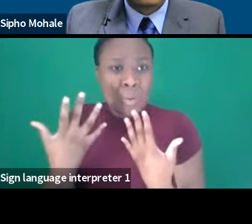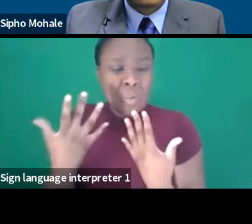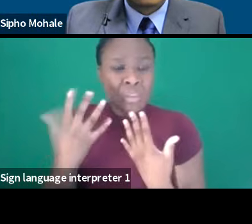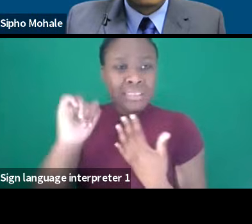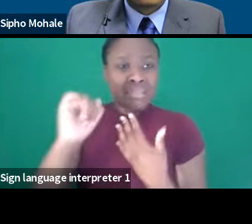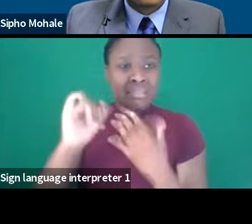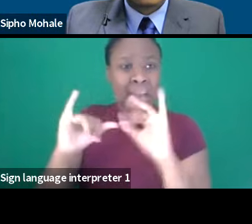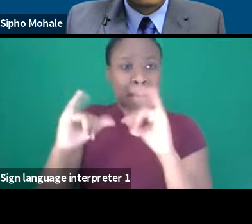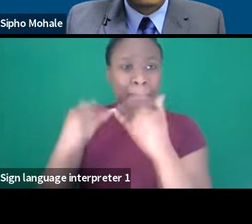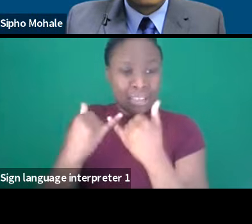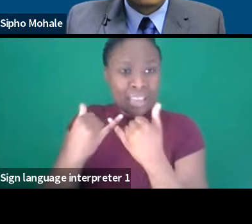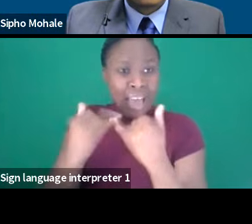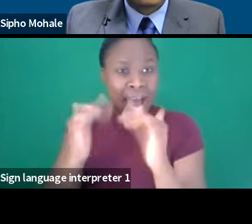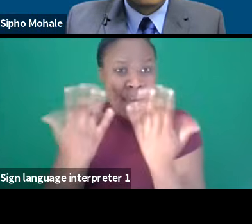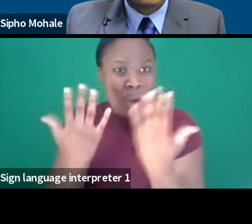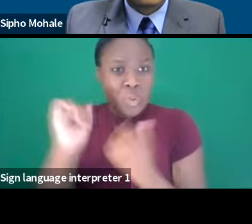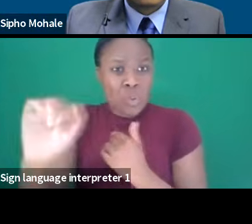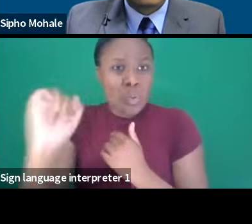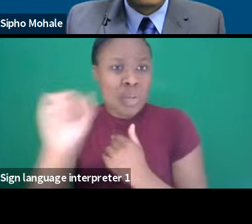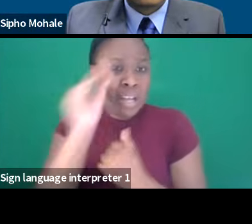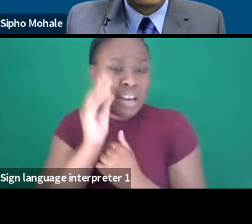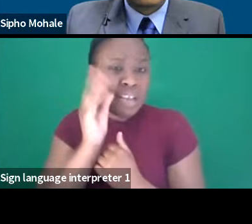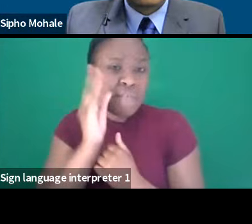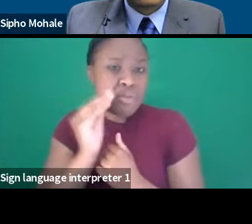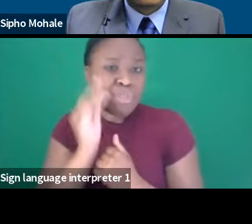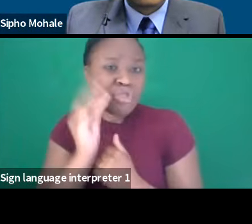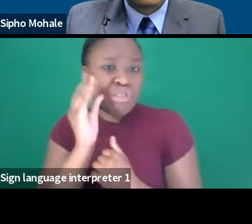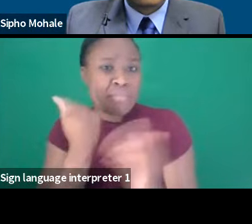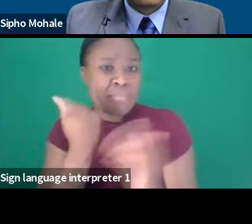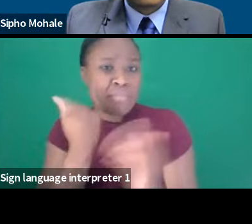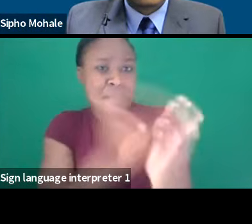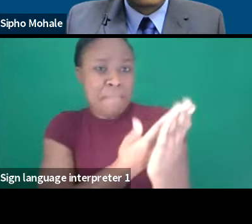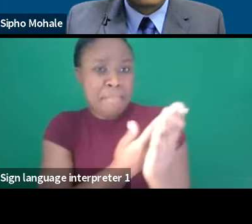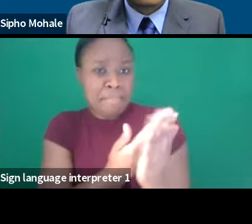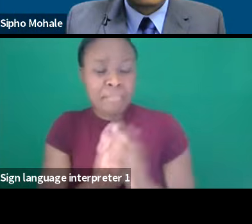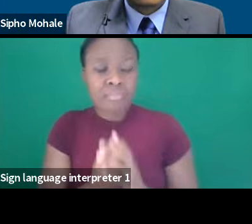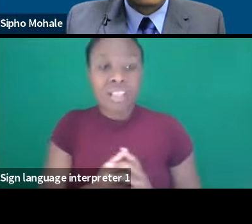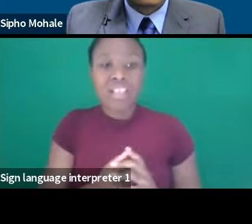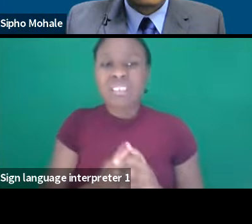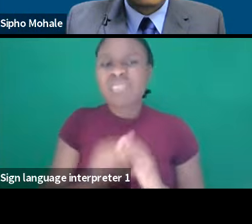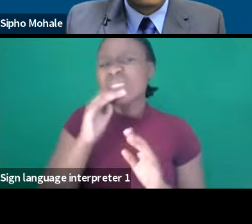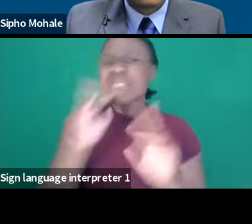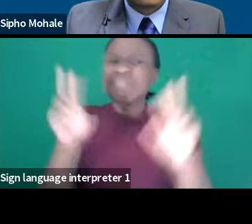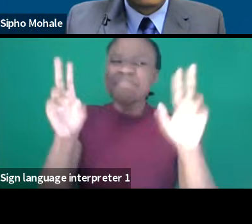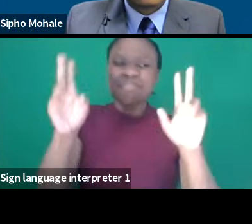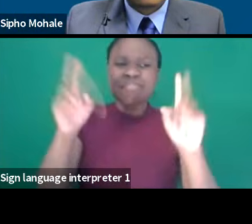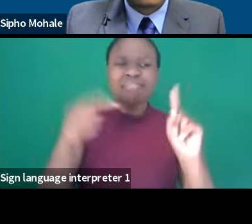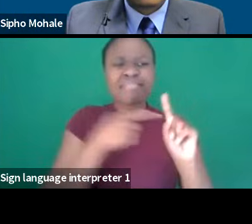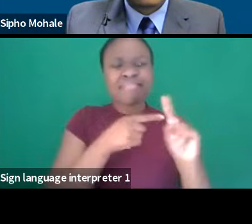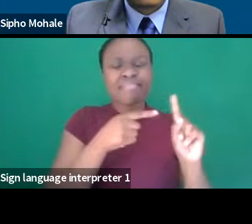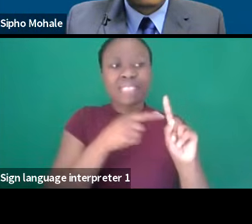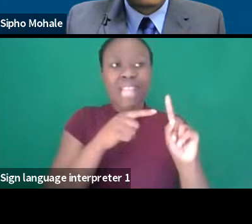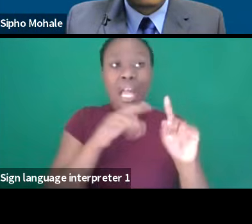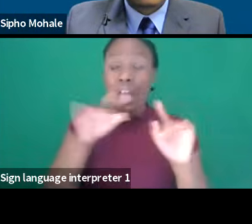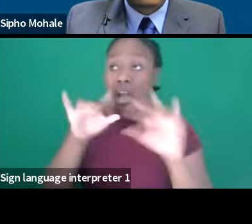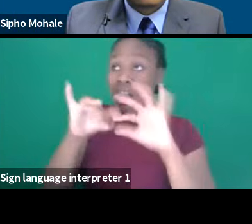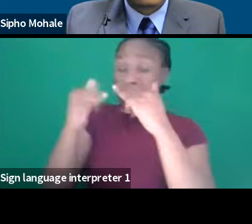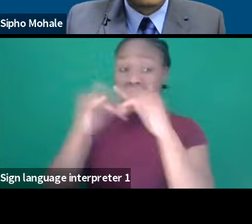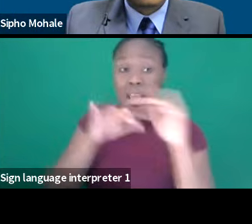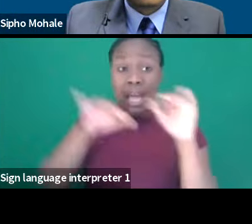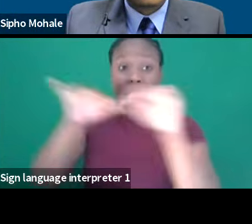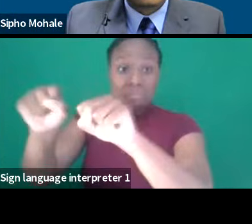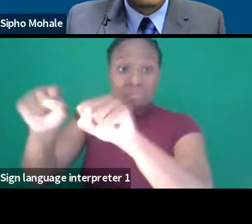scenario is they have bought a company, obviously the shelf company that usually will happen with our